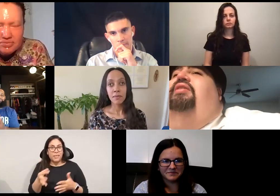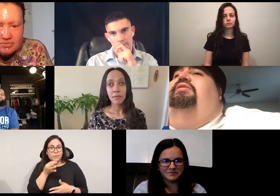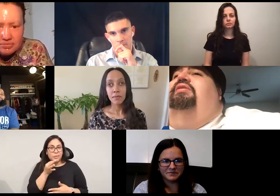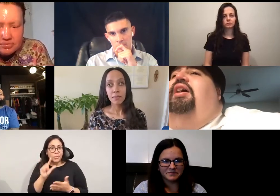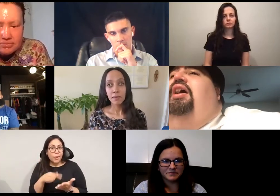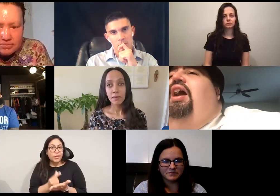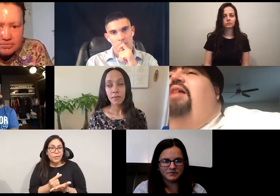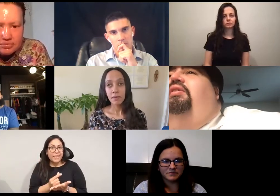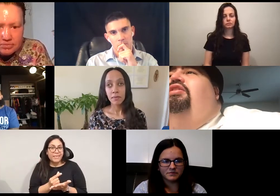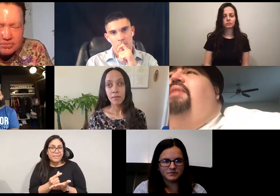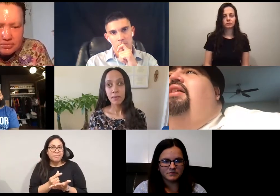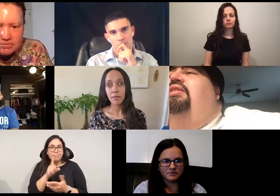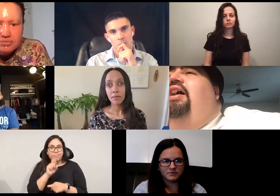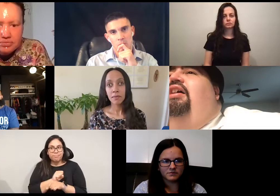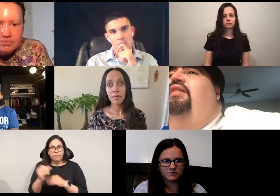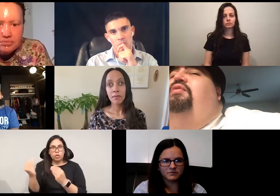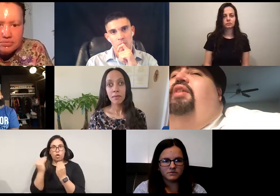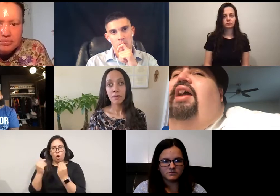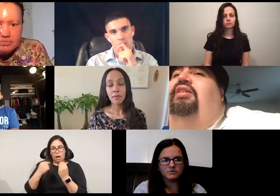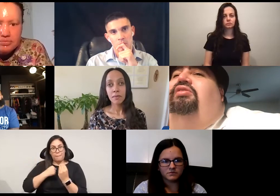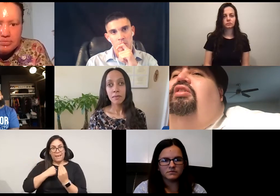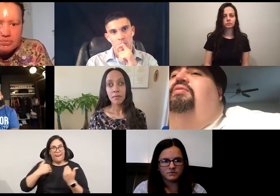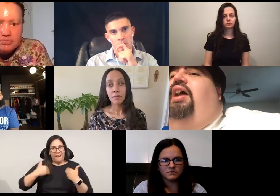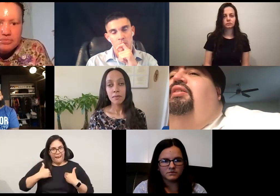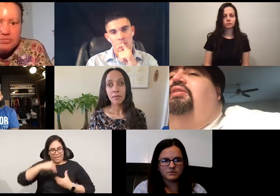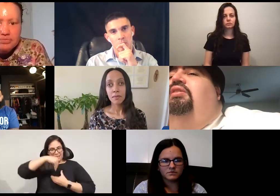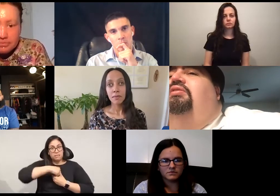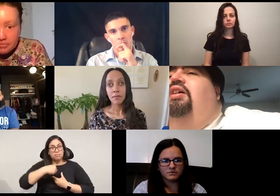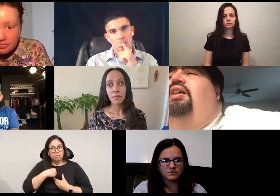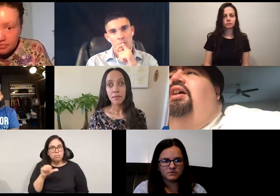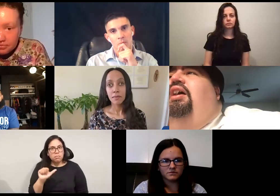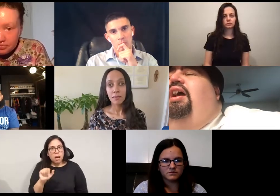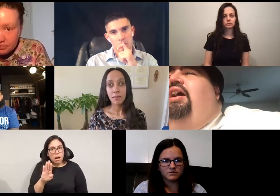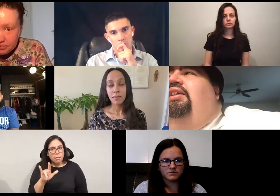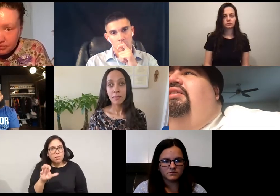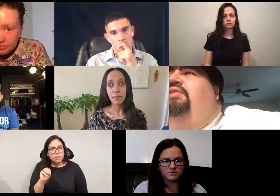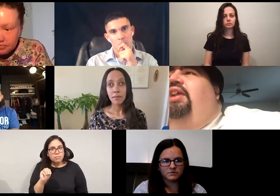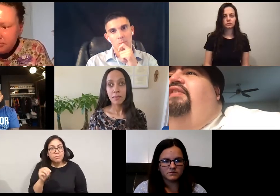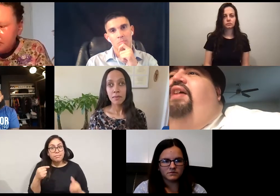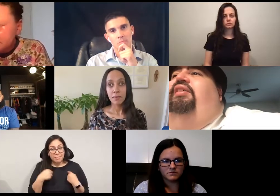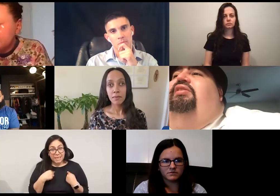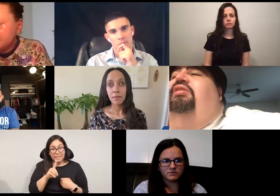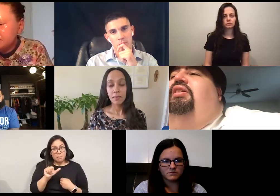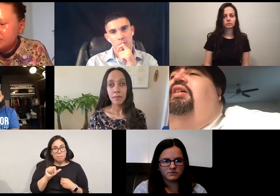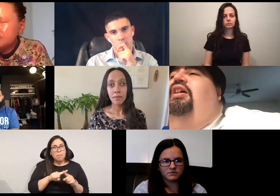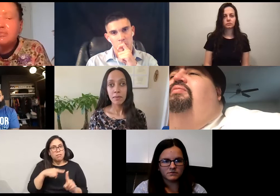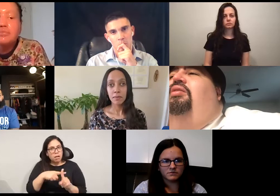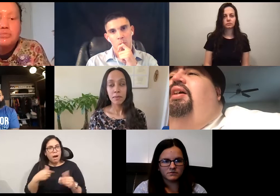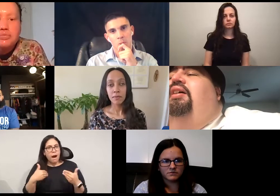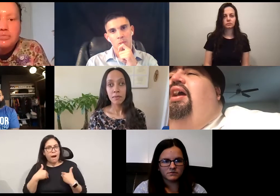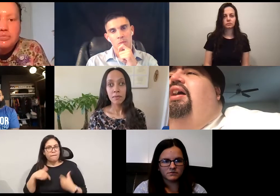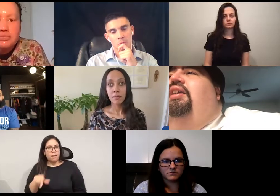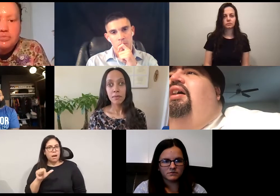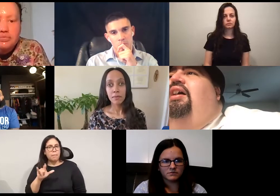in my own ableist mindset of what I could do, what I couldn't do. And when I finally took a